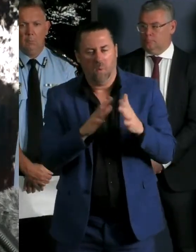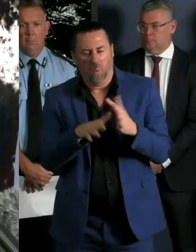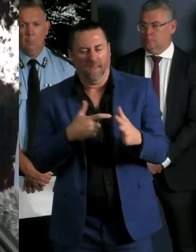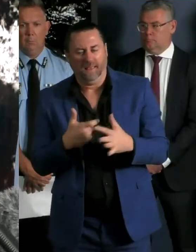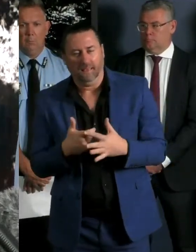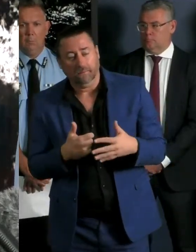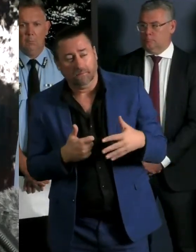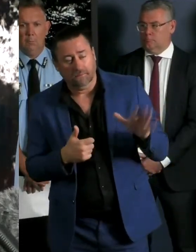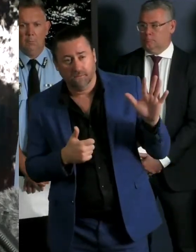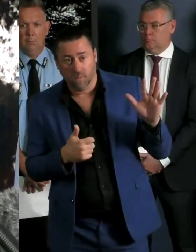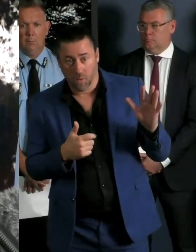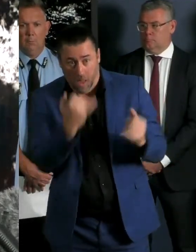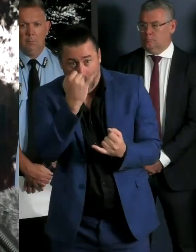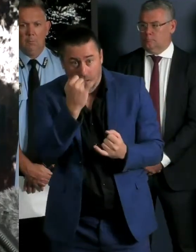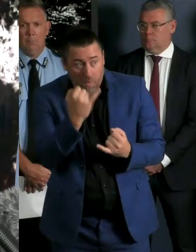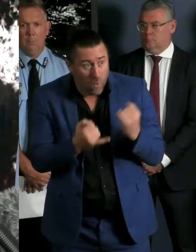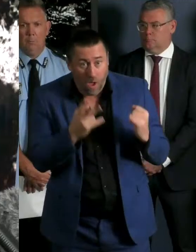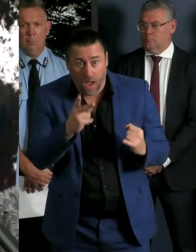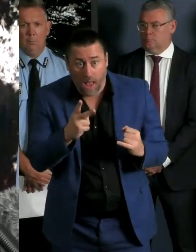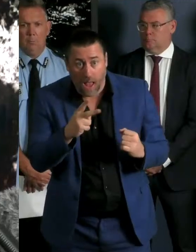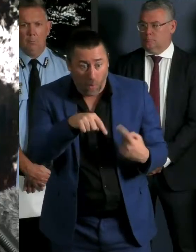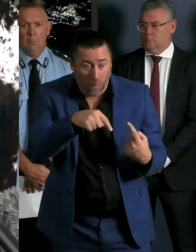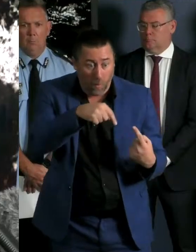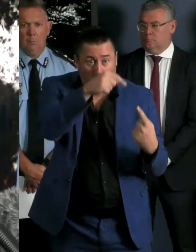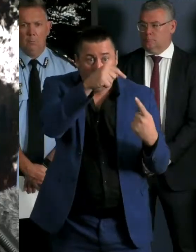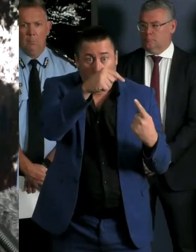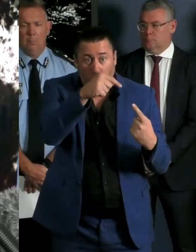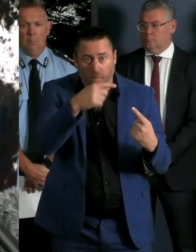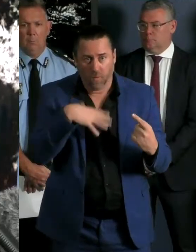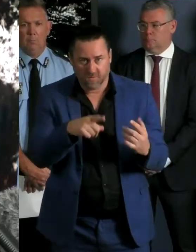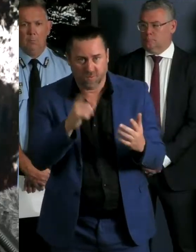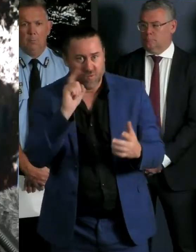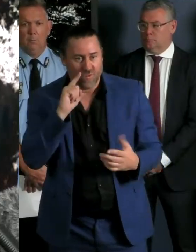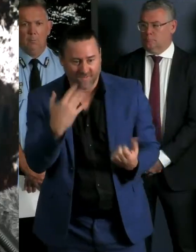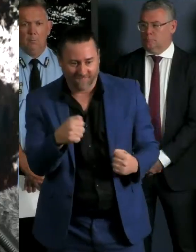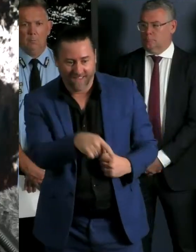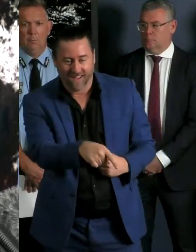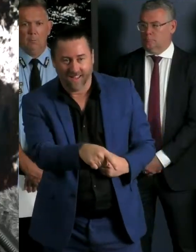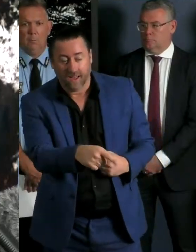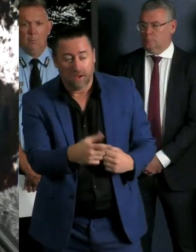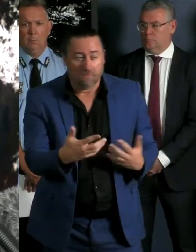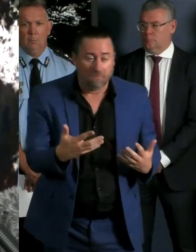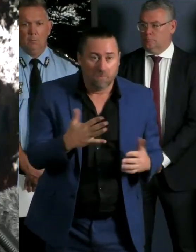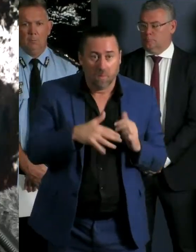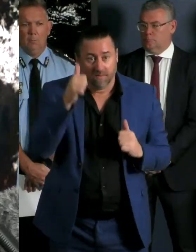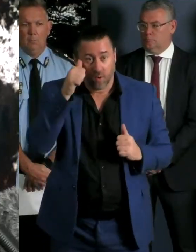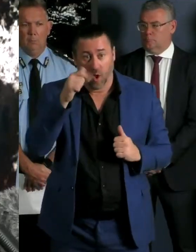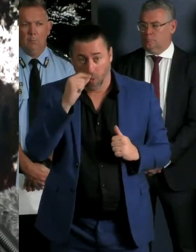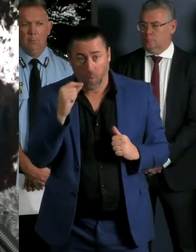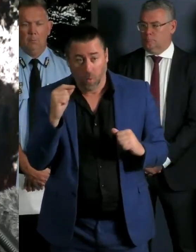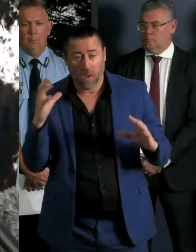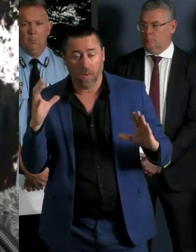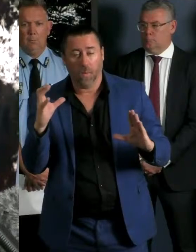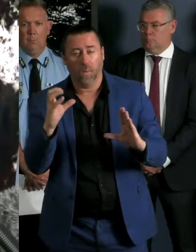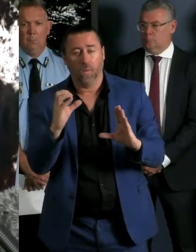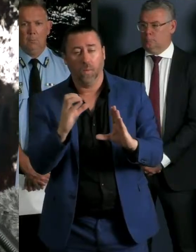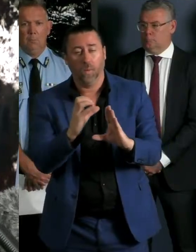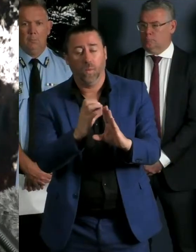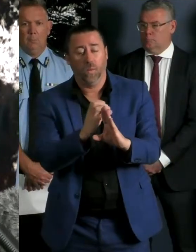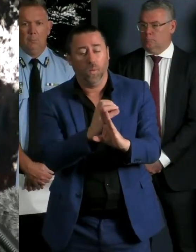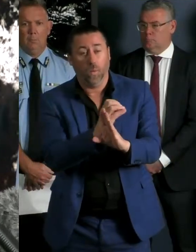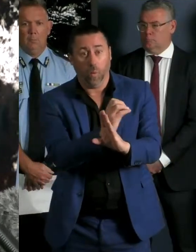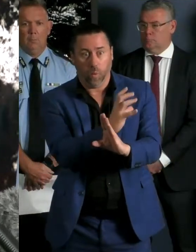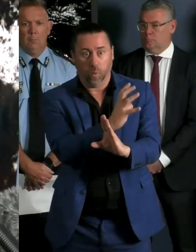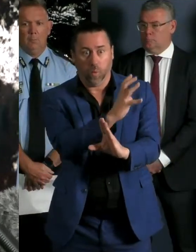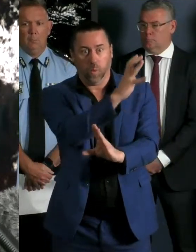develops further in the Gulf of Carpentaria is another question, so we currently have a moderate chance of that cyclone redeveloping in the Gulf